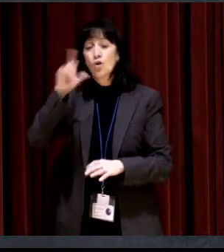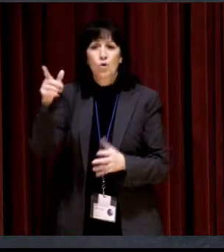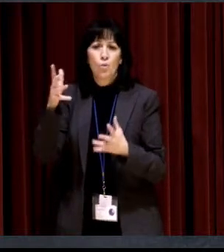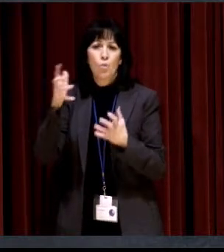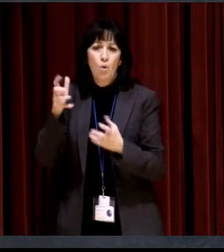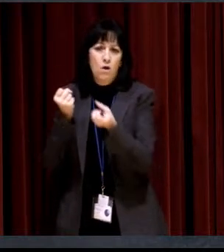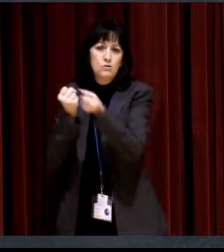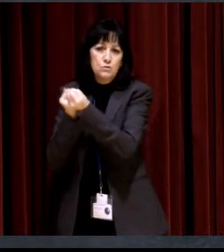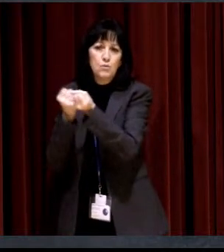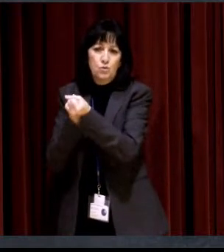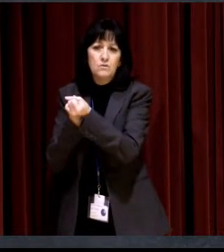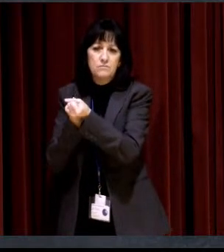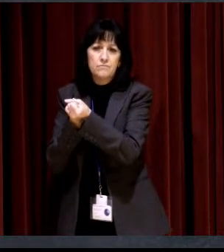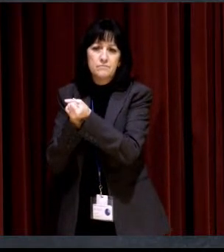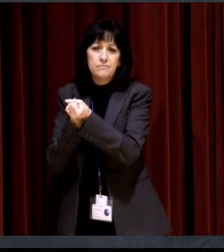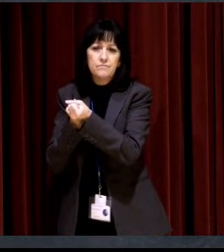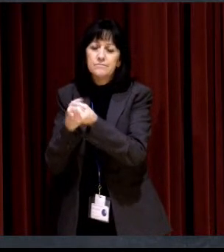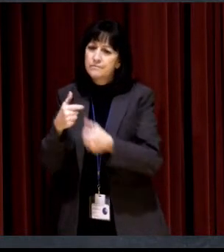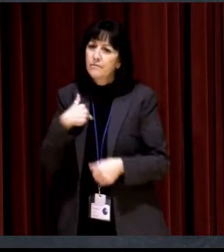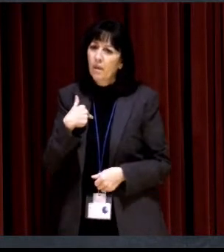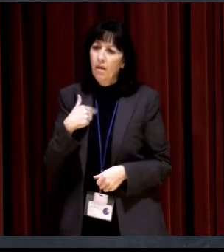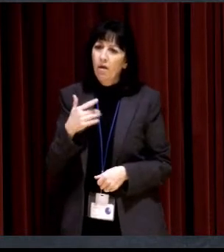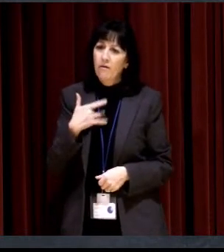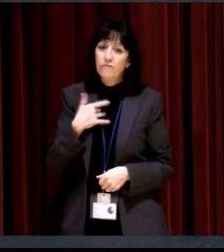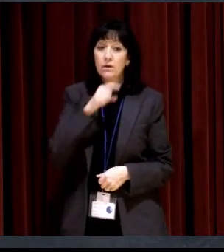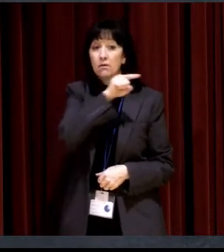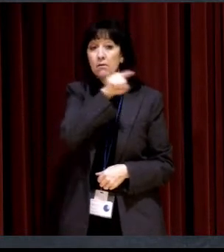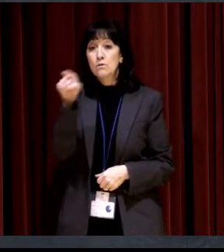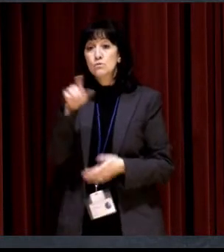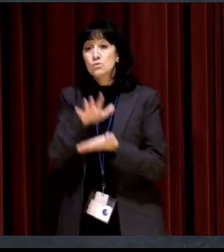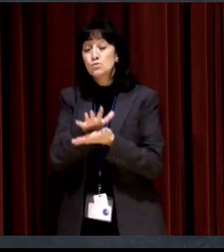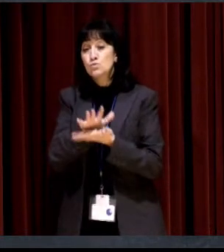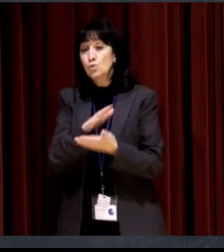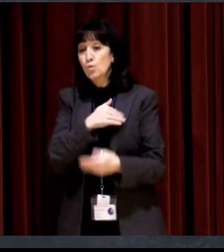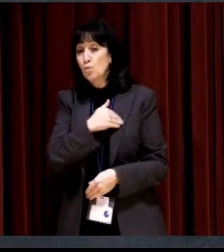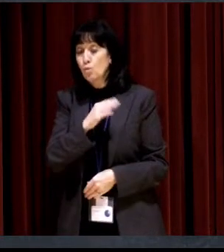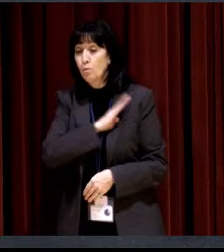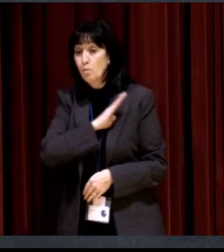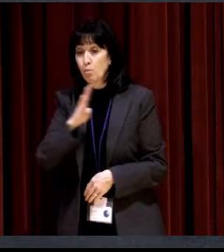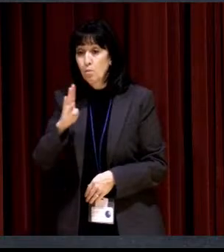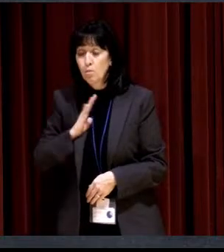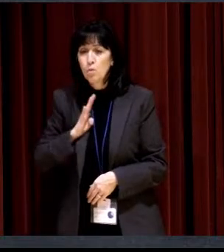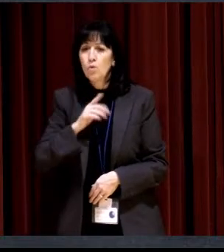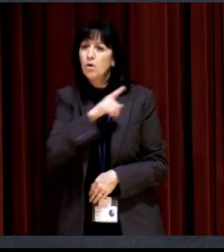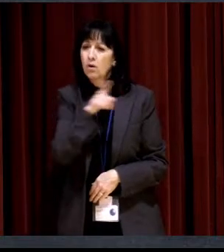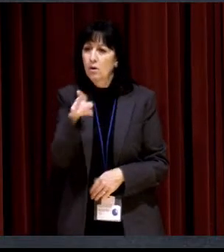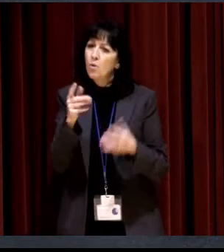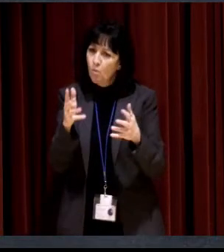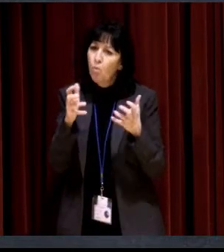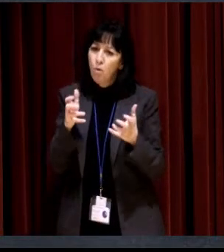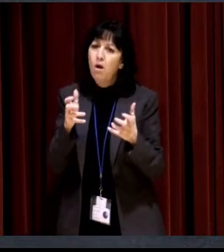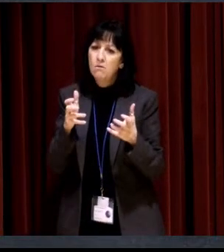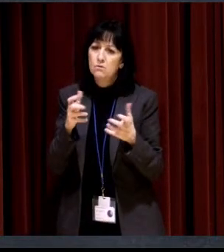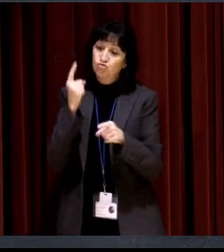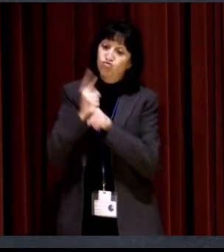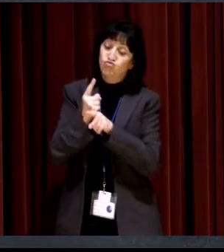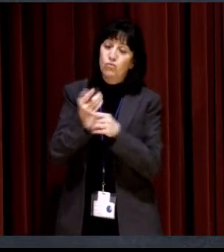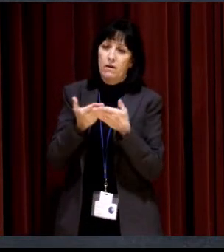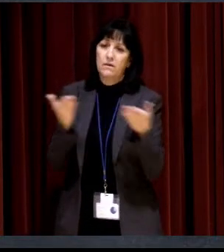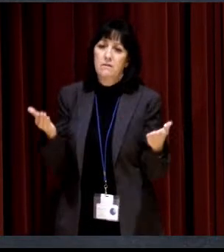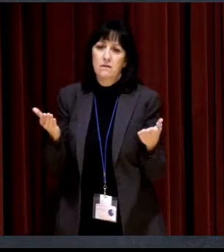that the school boards will want to do the right thing. If they